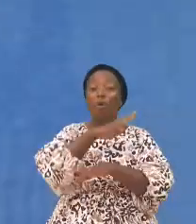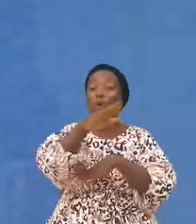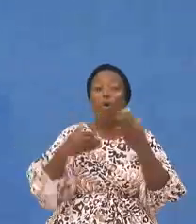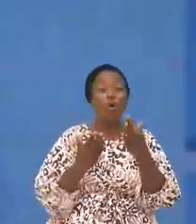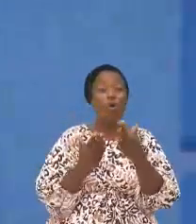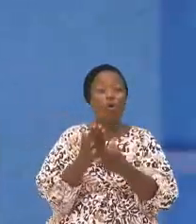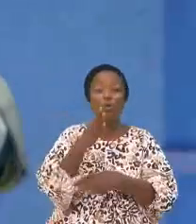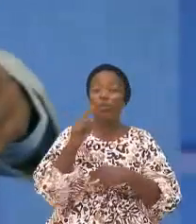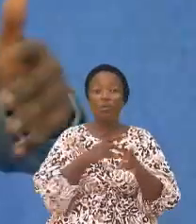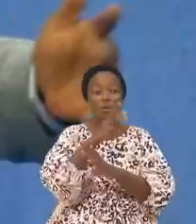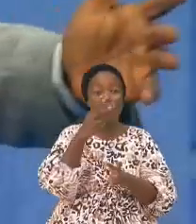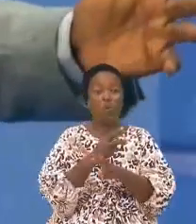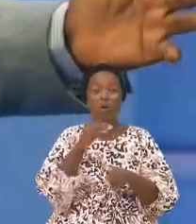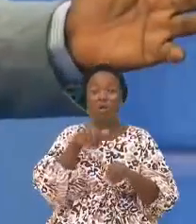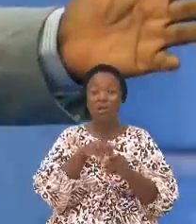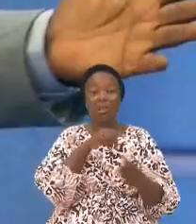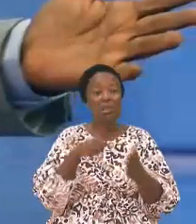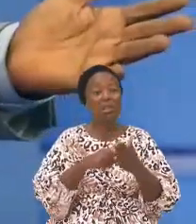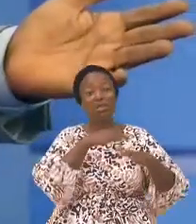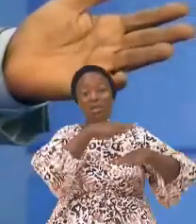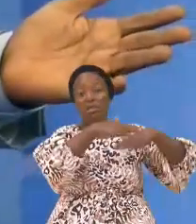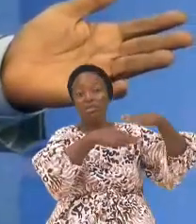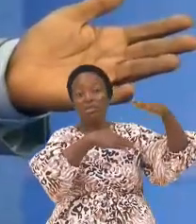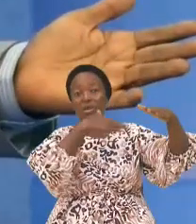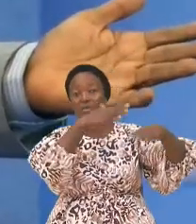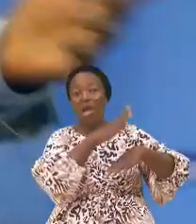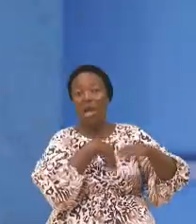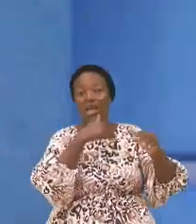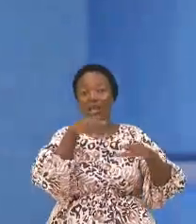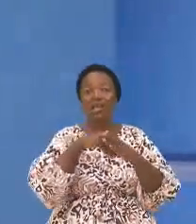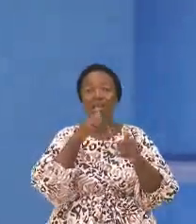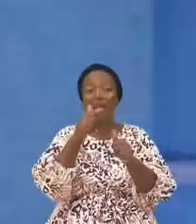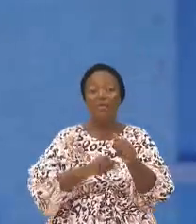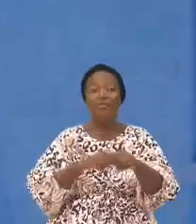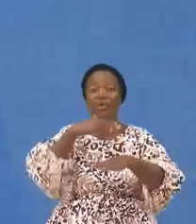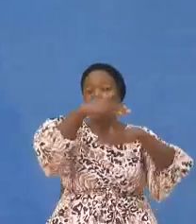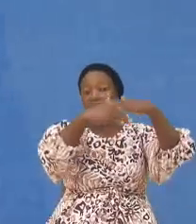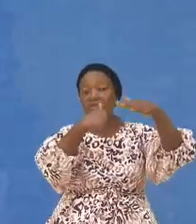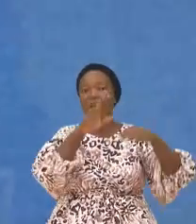the billions of people all over the world, in